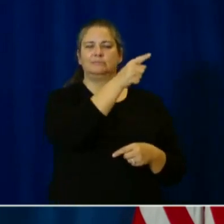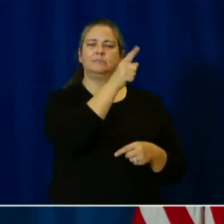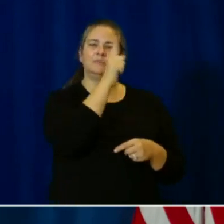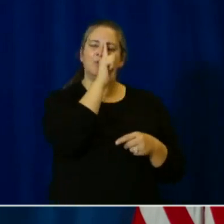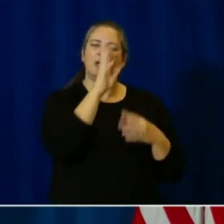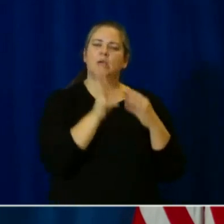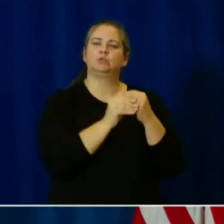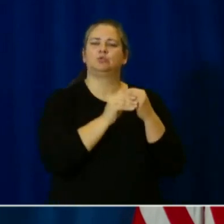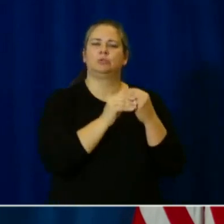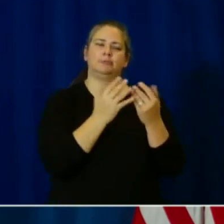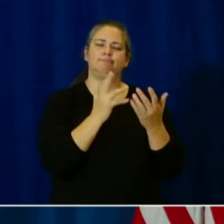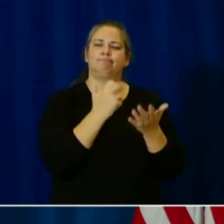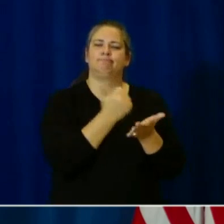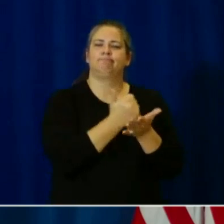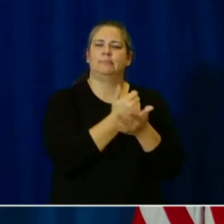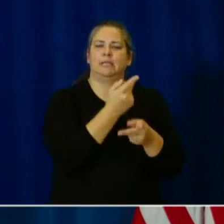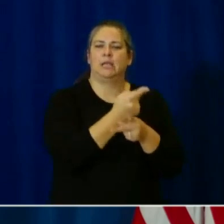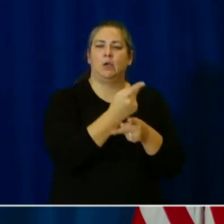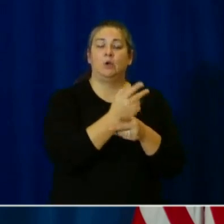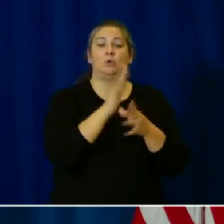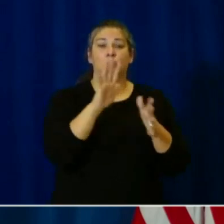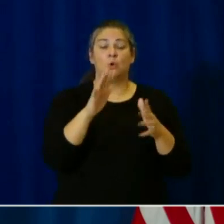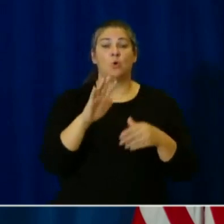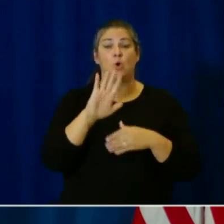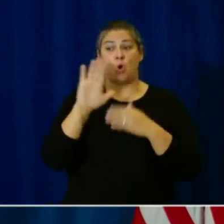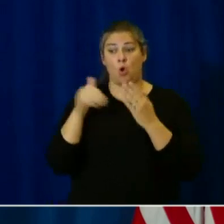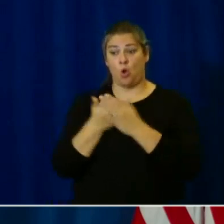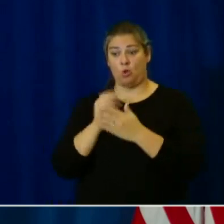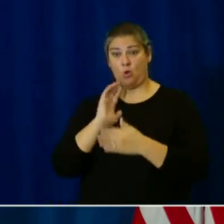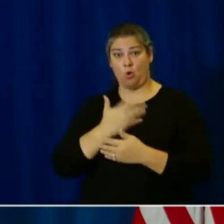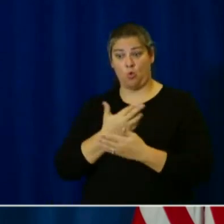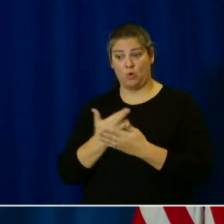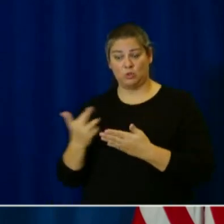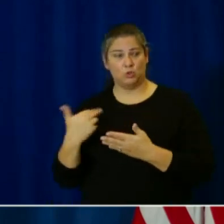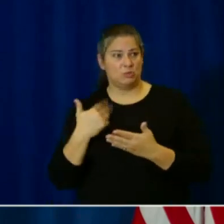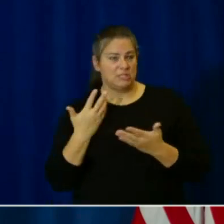We are marshaling all of our resources to be there for them.